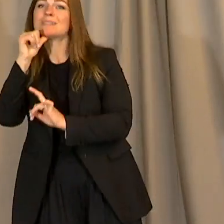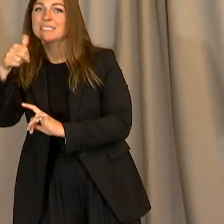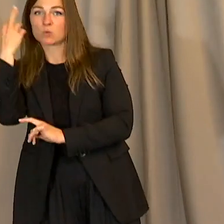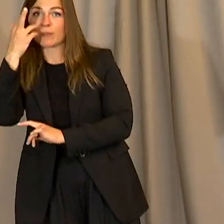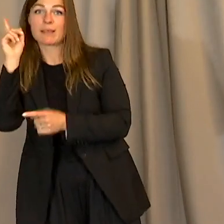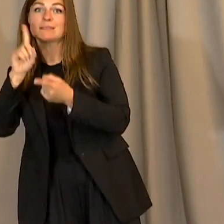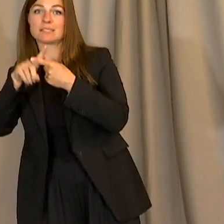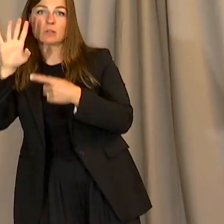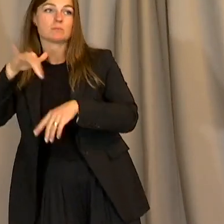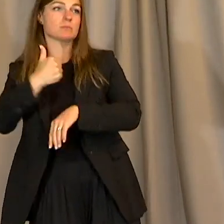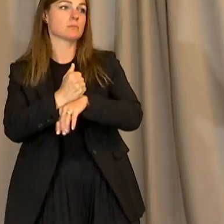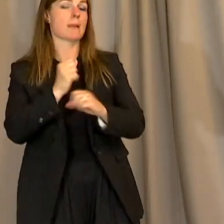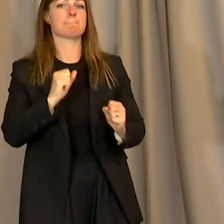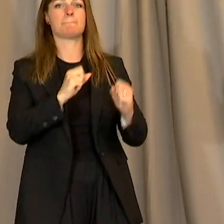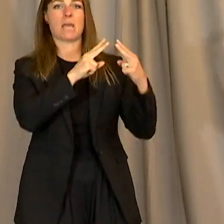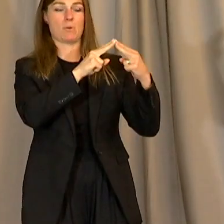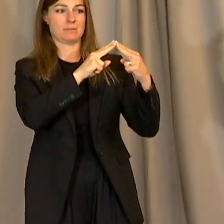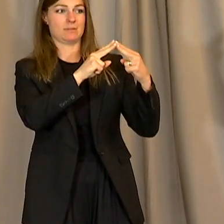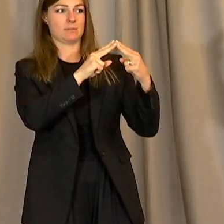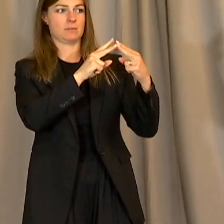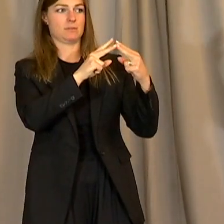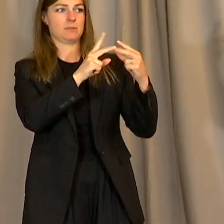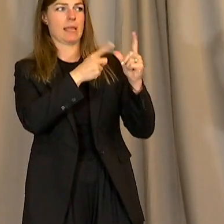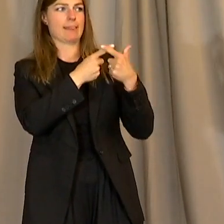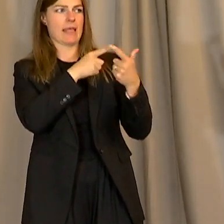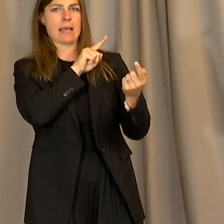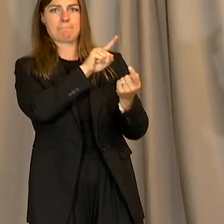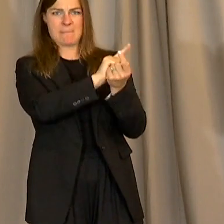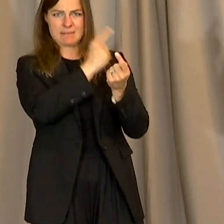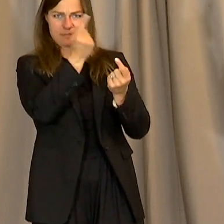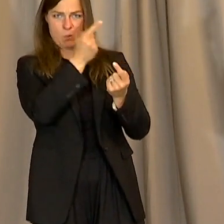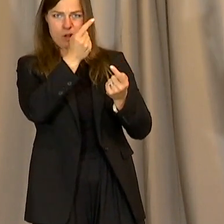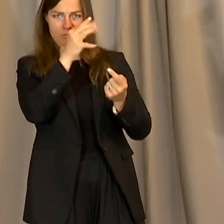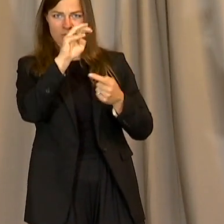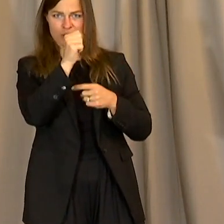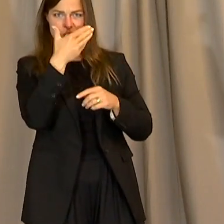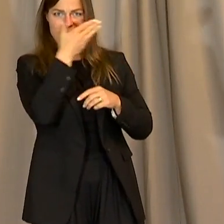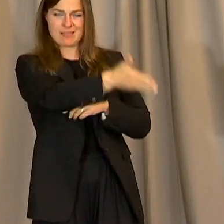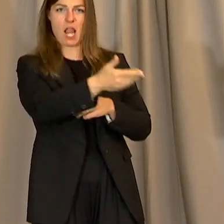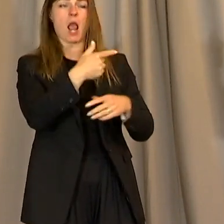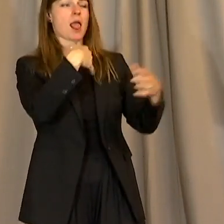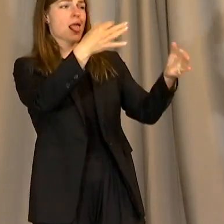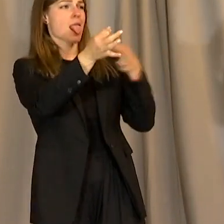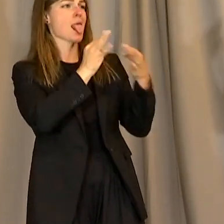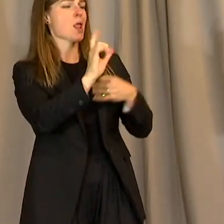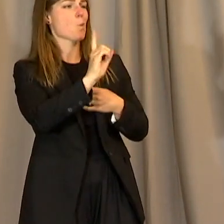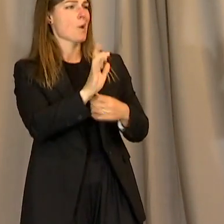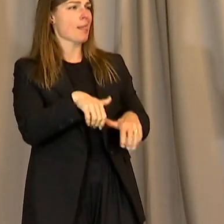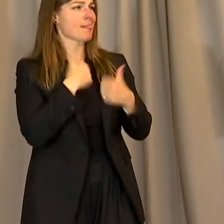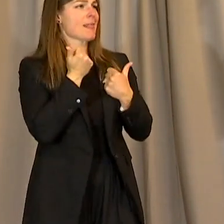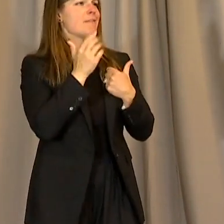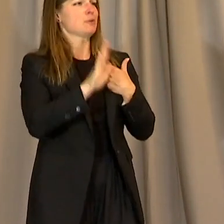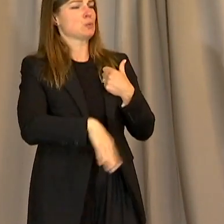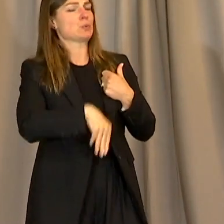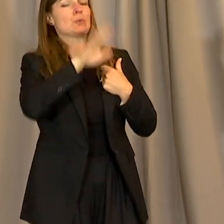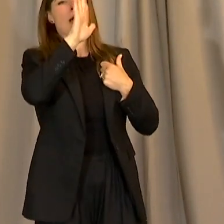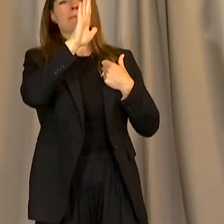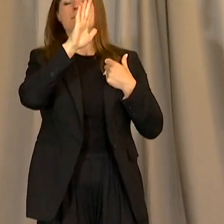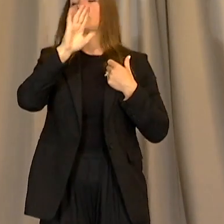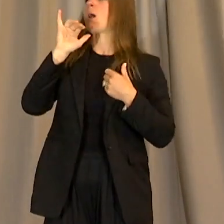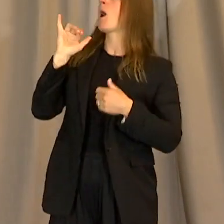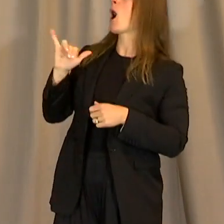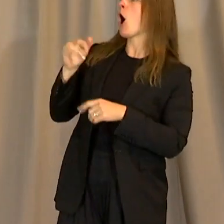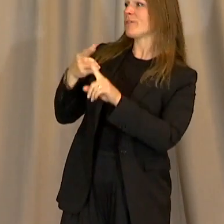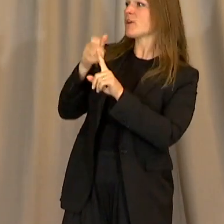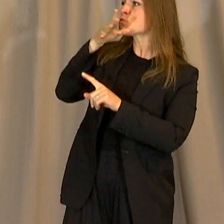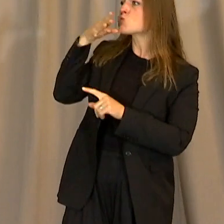Paris and I met someone in Michigan, from Michigan, and there I was describing where I lived and where I grew up, and he was like, "Oh, so you're